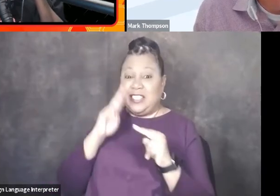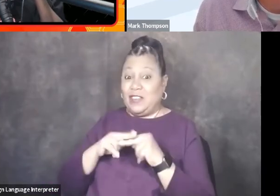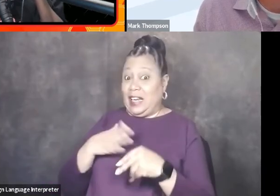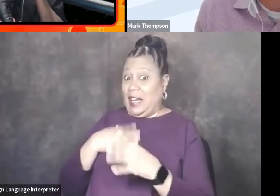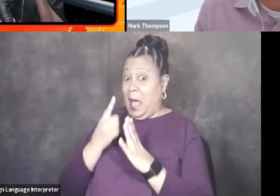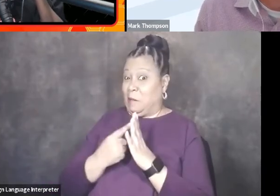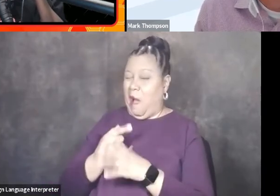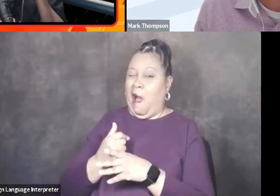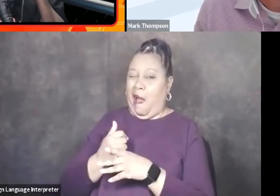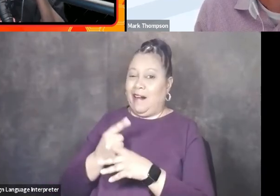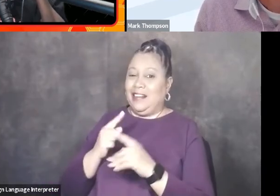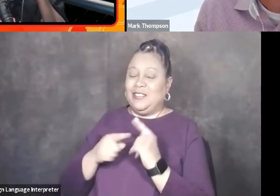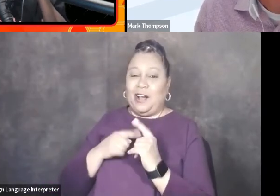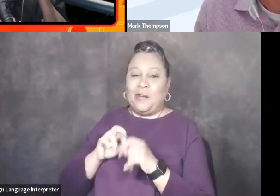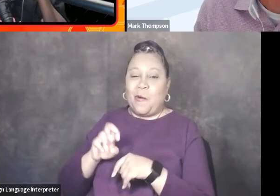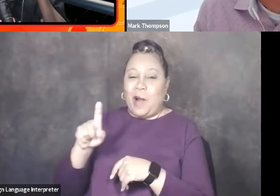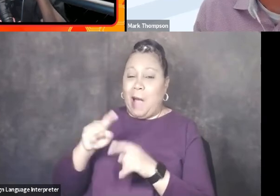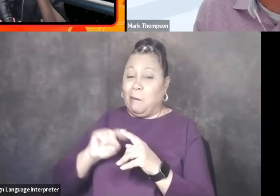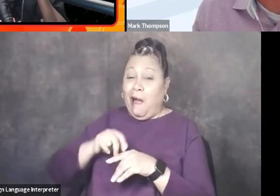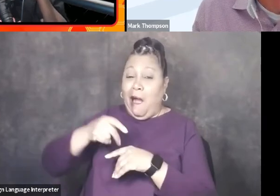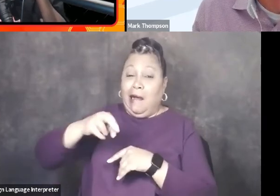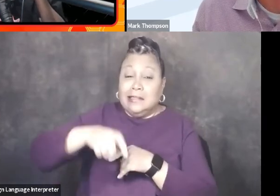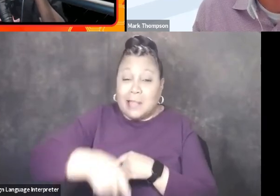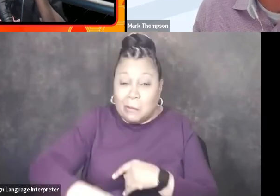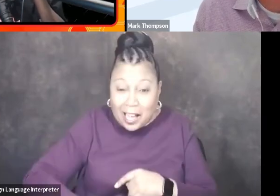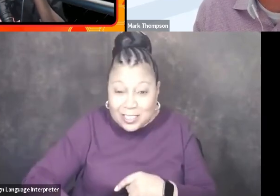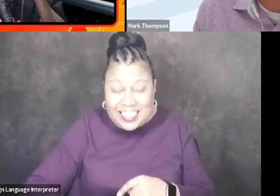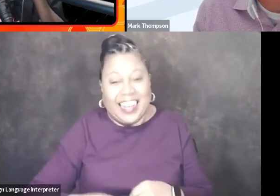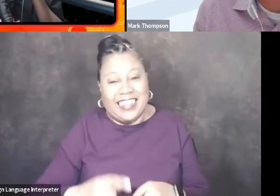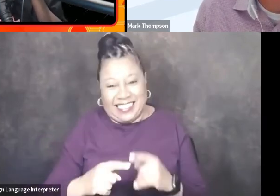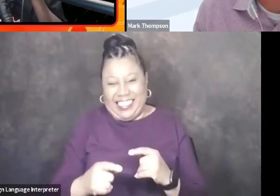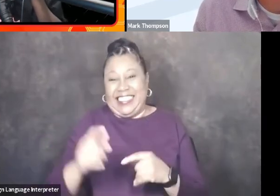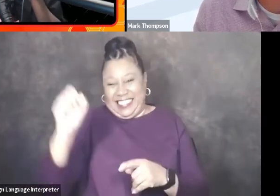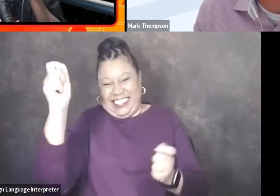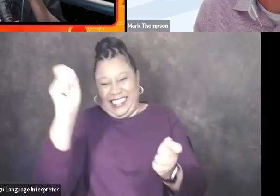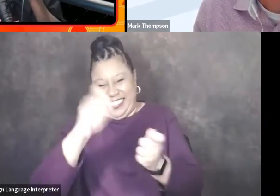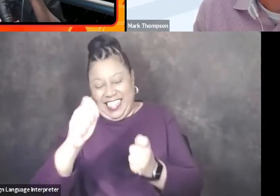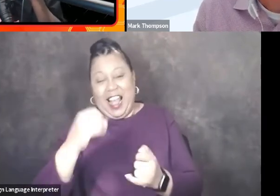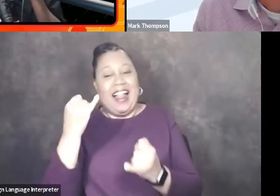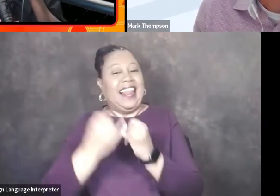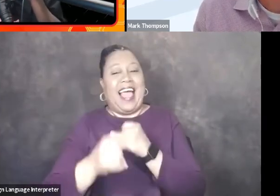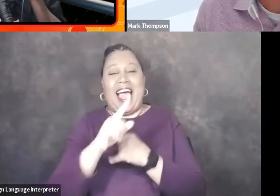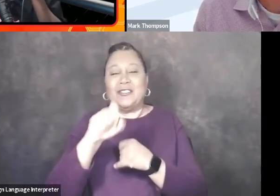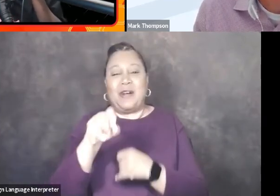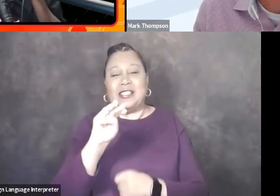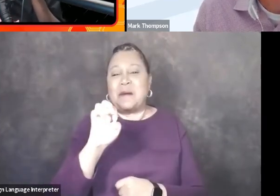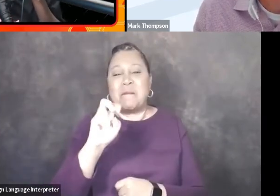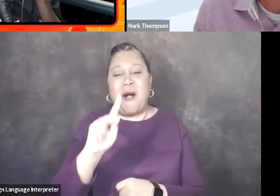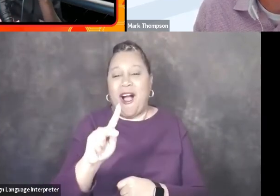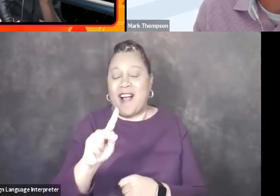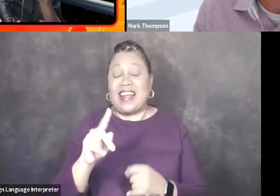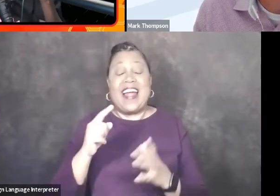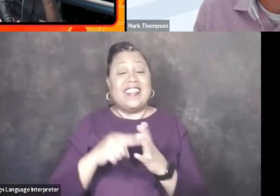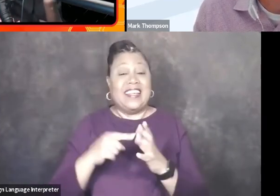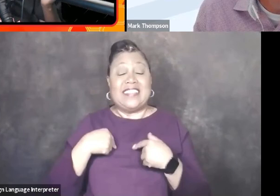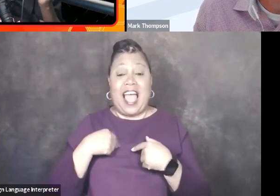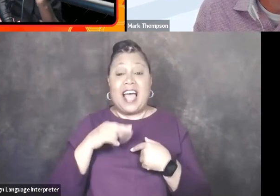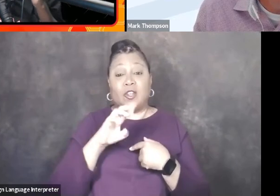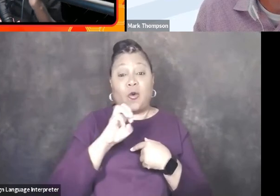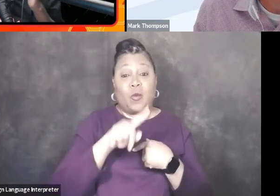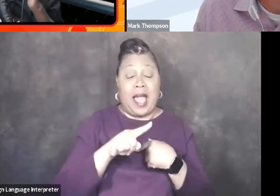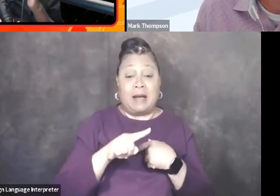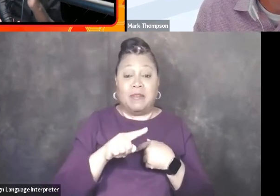it's fun to walk down a ramp, then stumble downstairs. Last absolutely. last question, Mark. This has to do with ramps